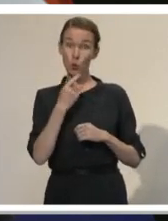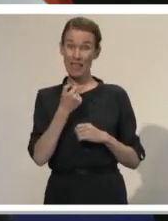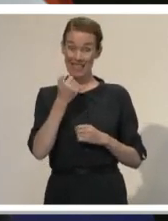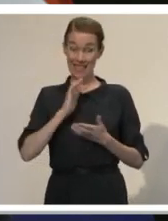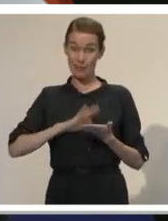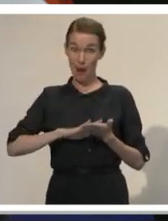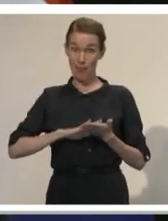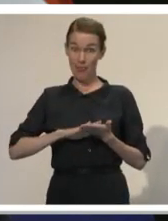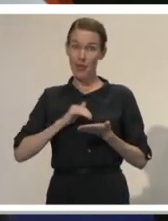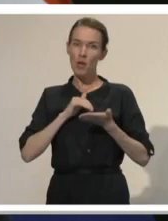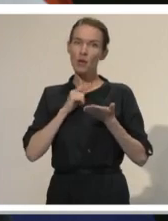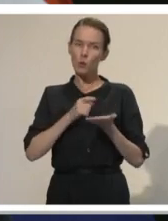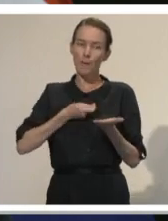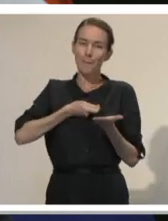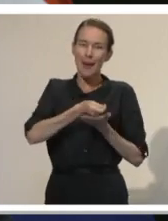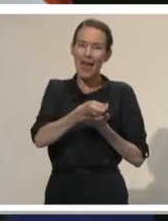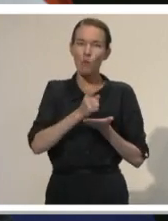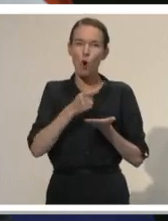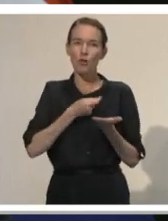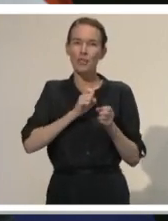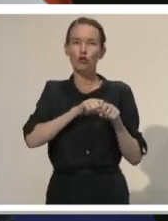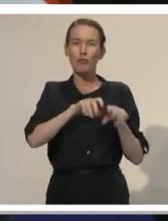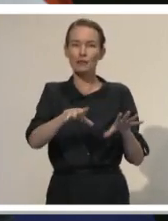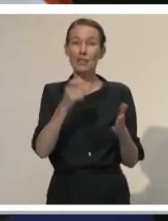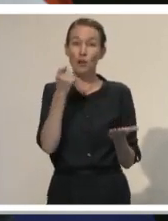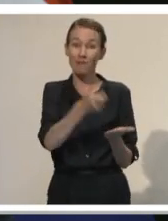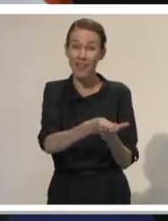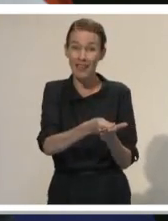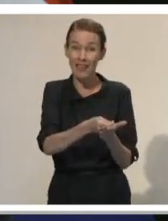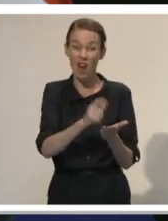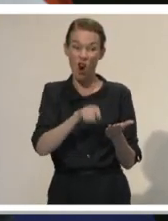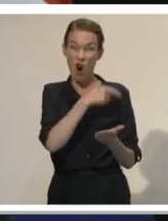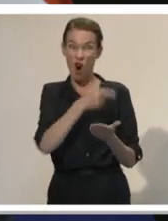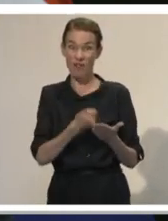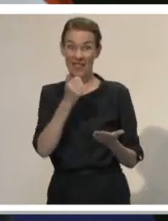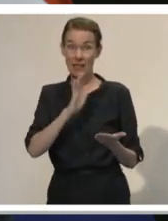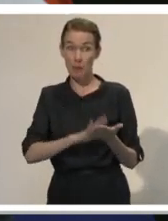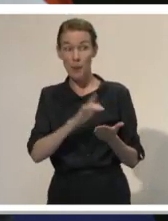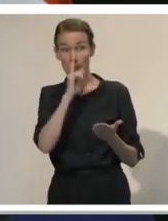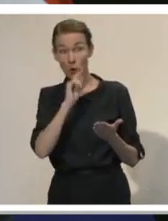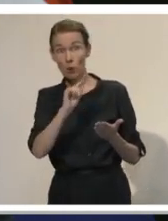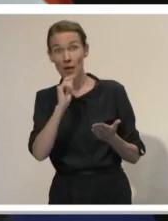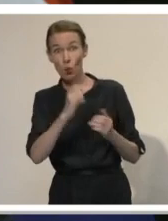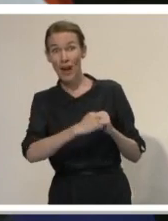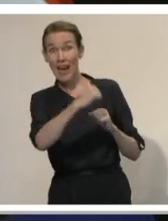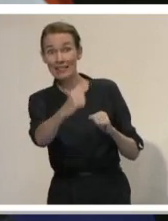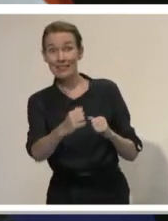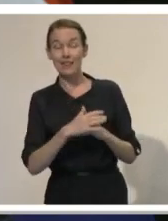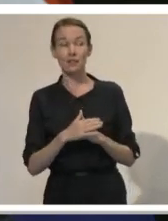As I said to the Chief Executive this morning, my crystal ball isn't that flash, but we'll keep an eye on the